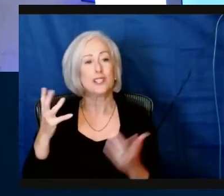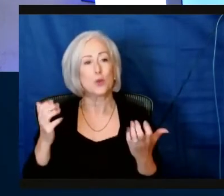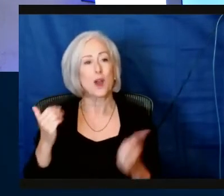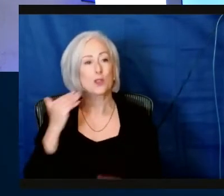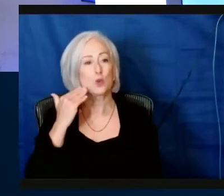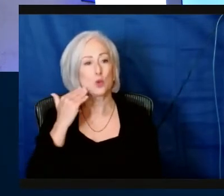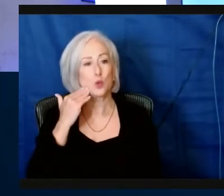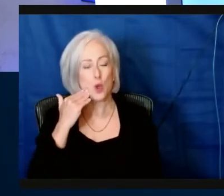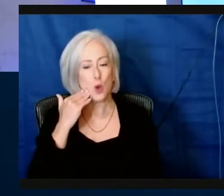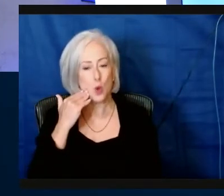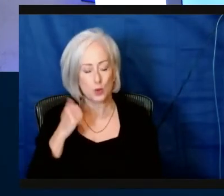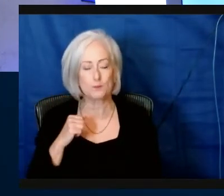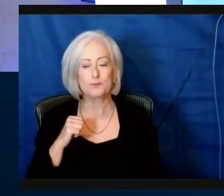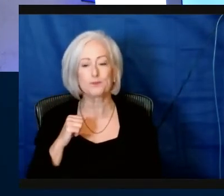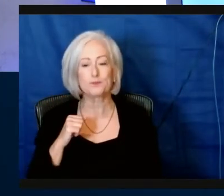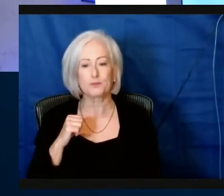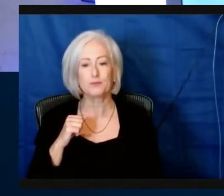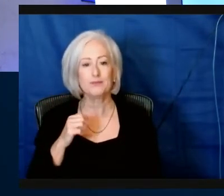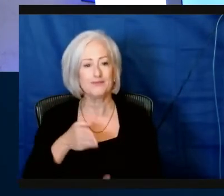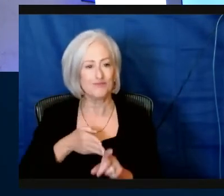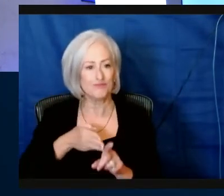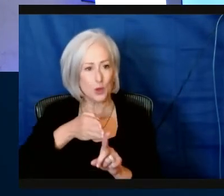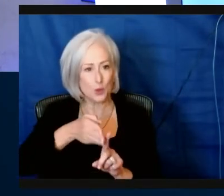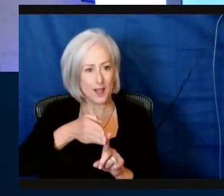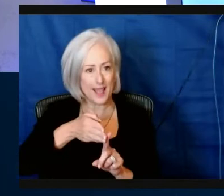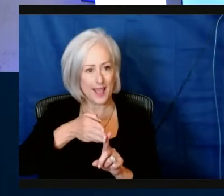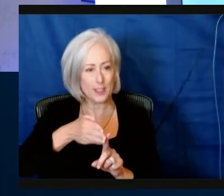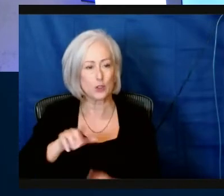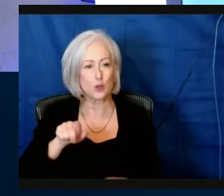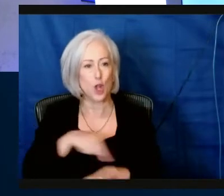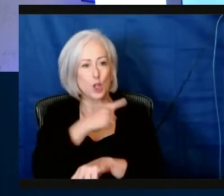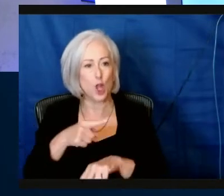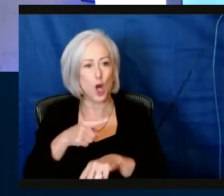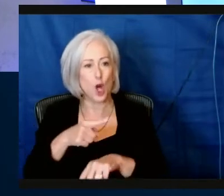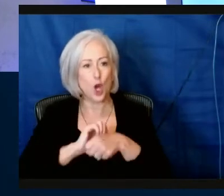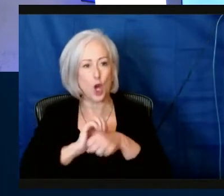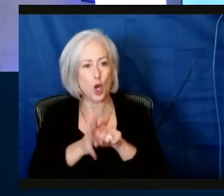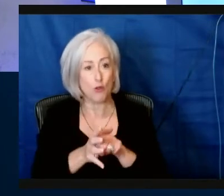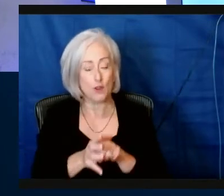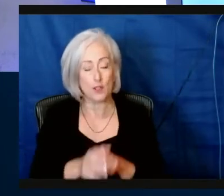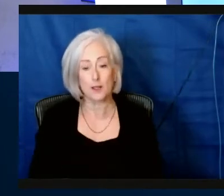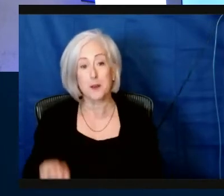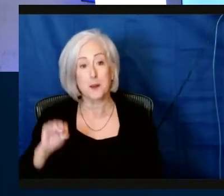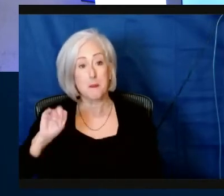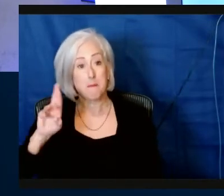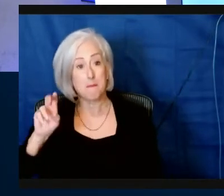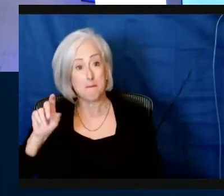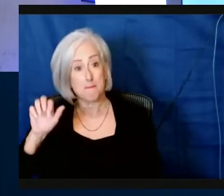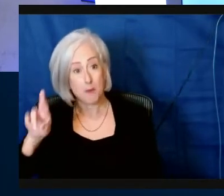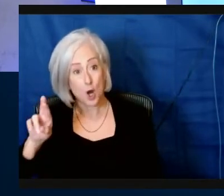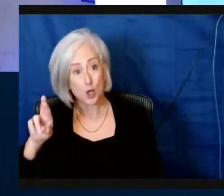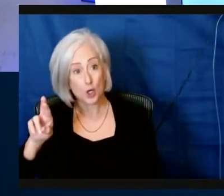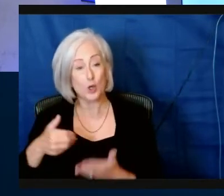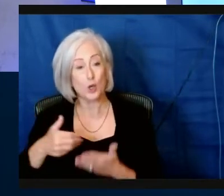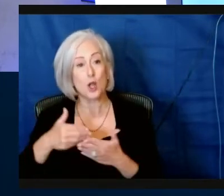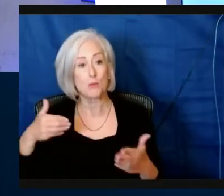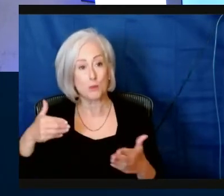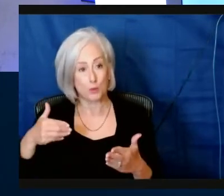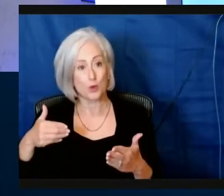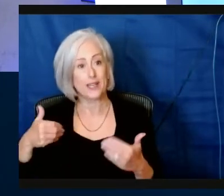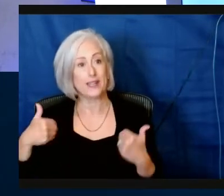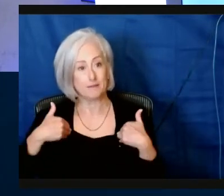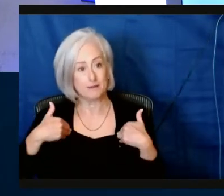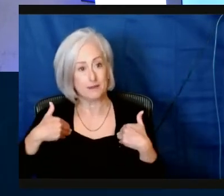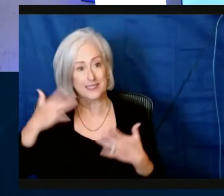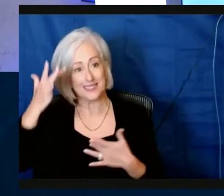This is specific to long COVID. Have markers or pre-existing conditions been identified that show an increased chance of having